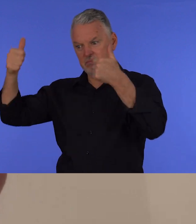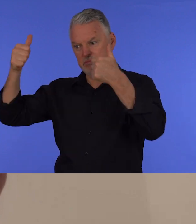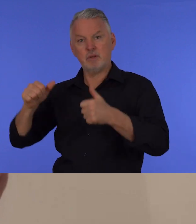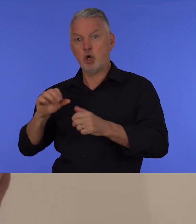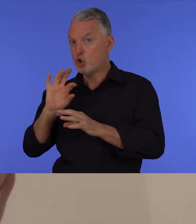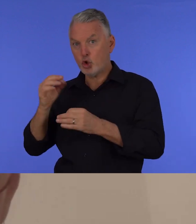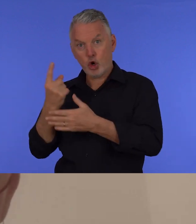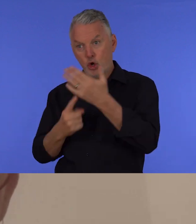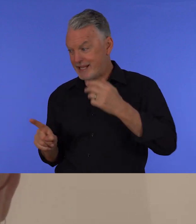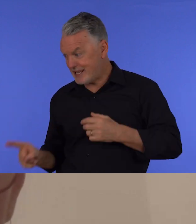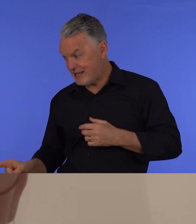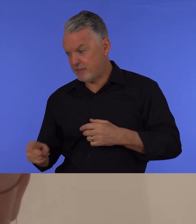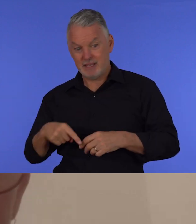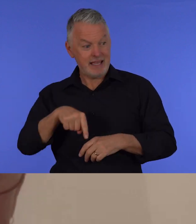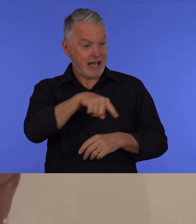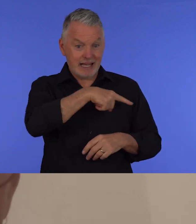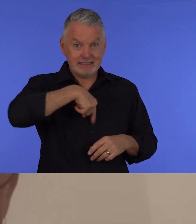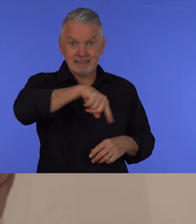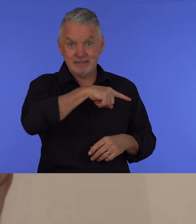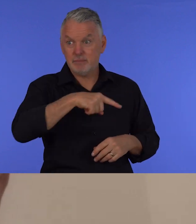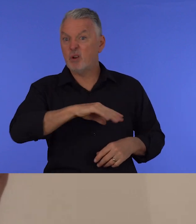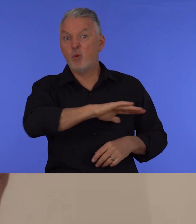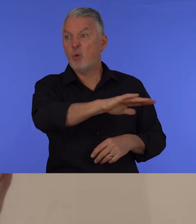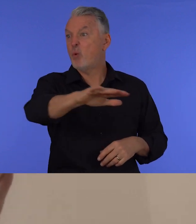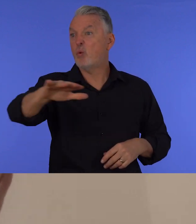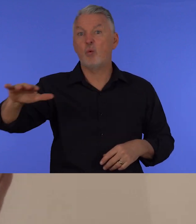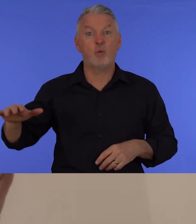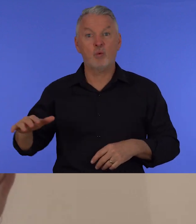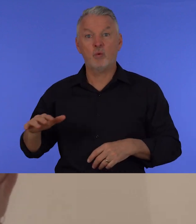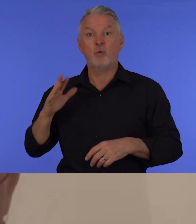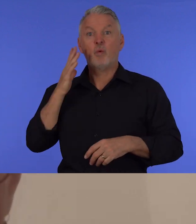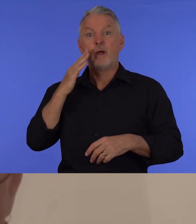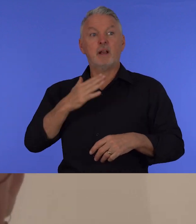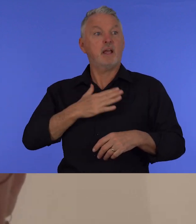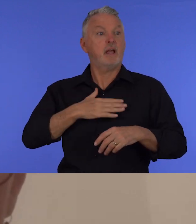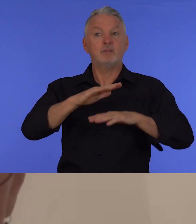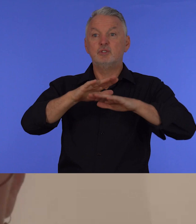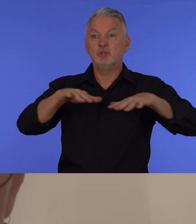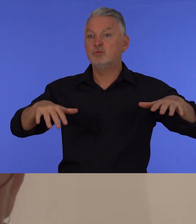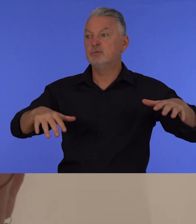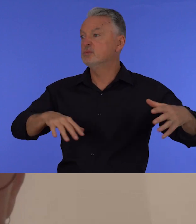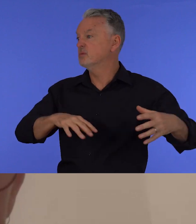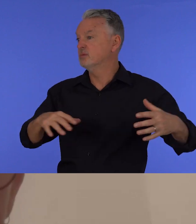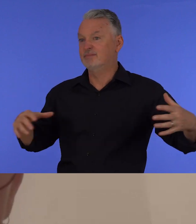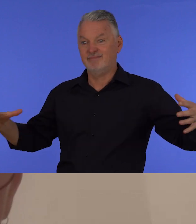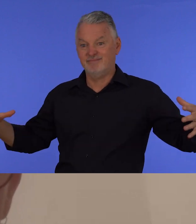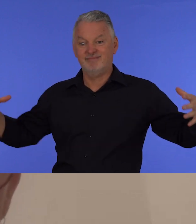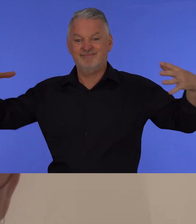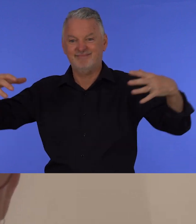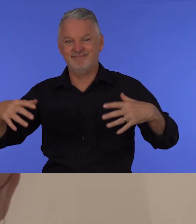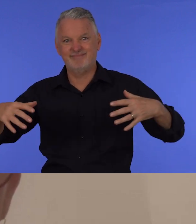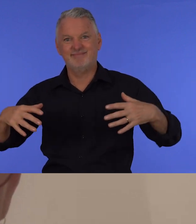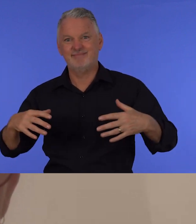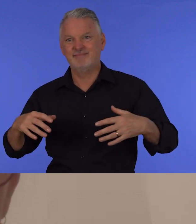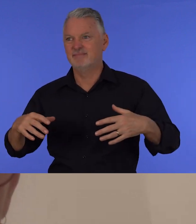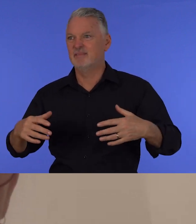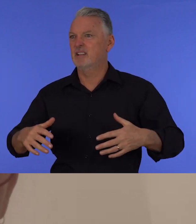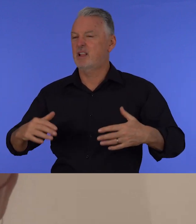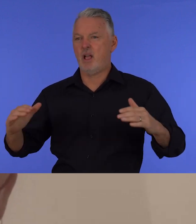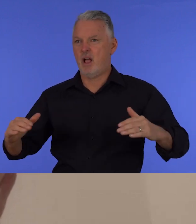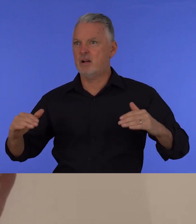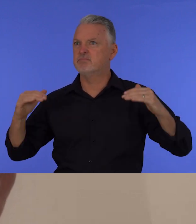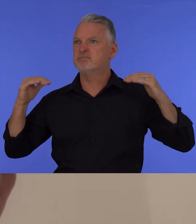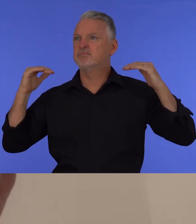and I can see he's improving the mental health of many around him too. Yeah. So when our kids are there and others see them being